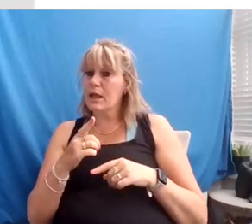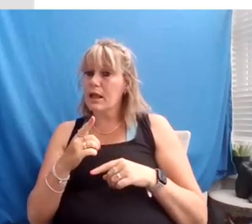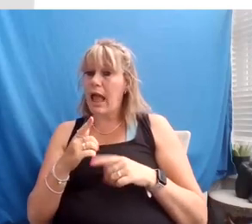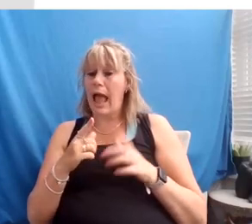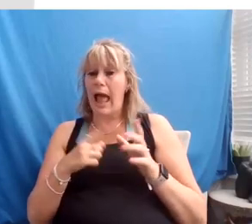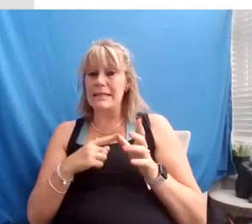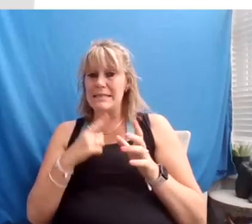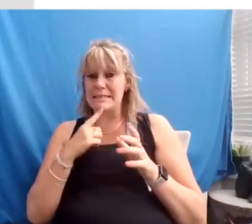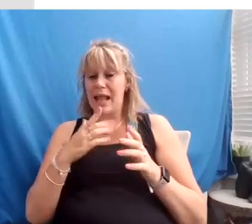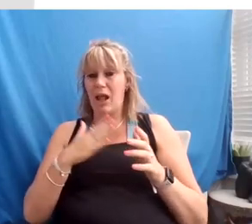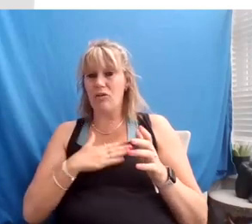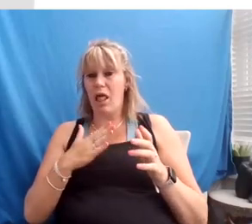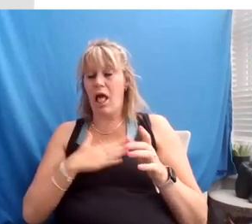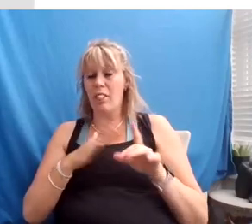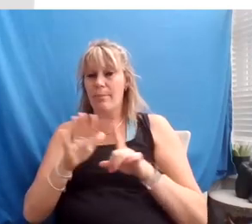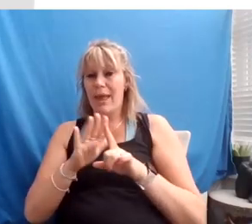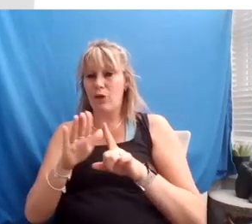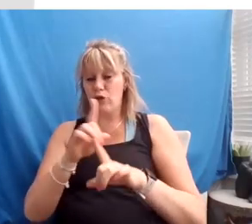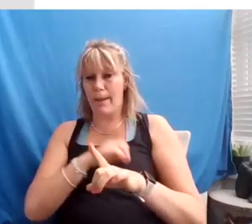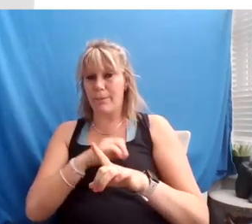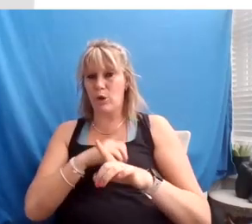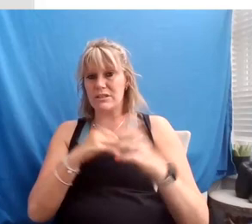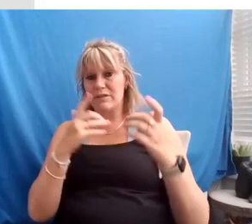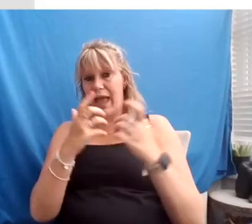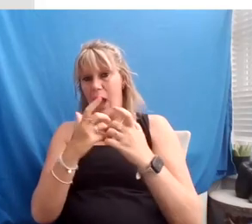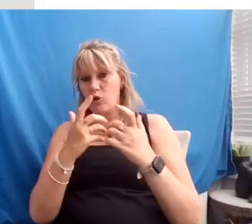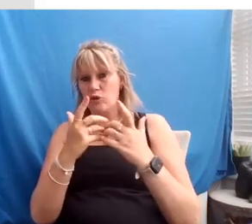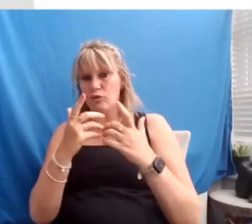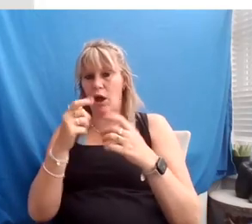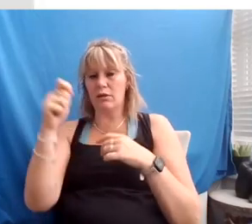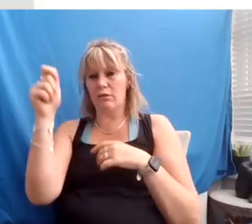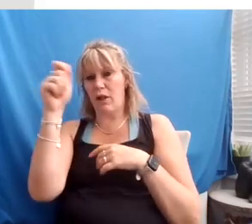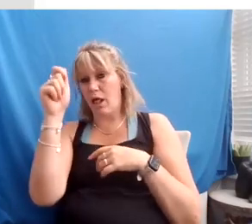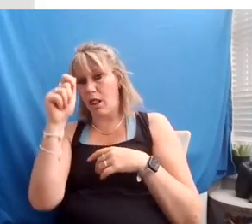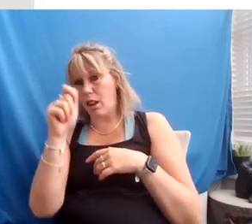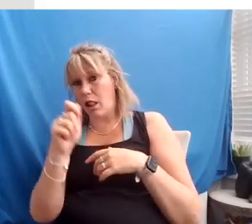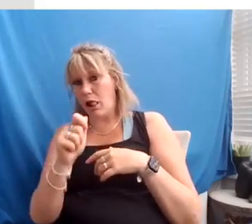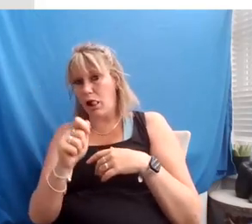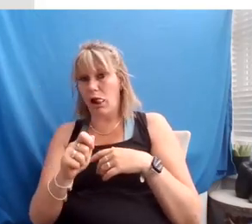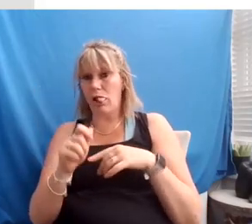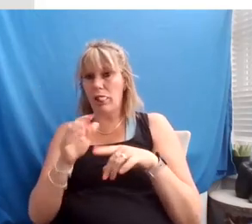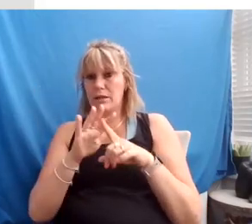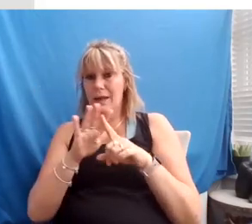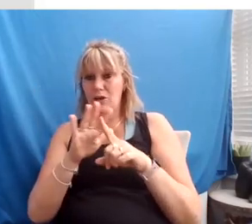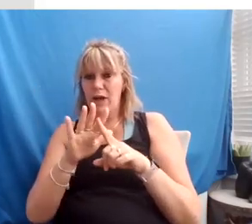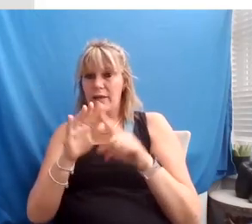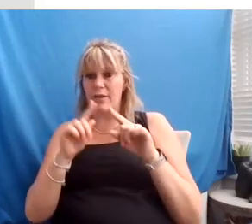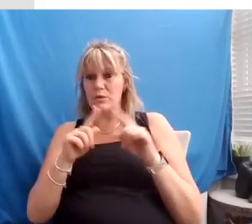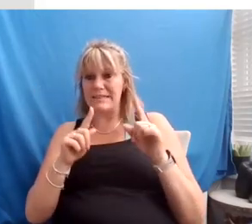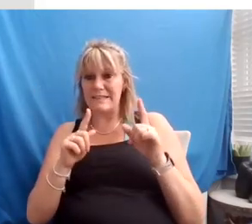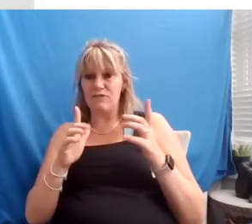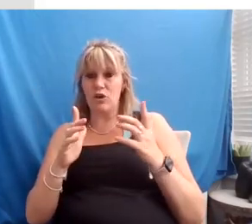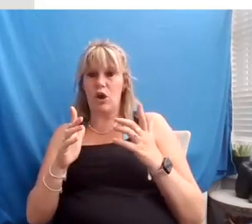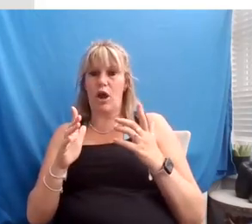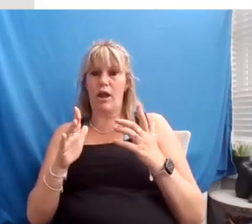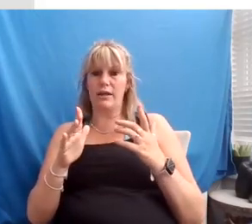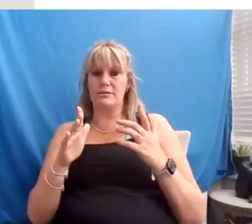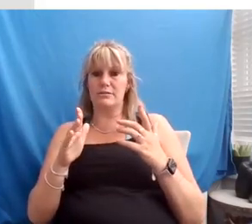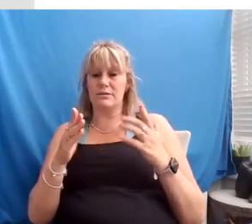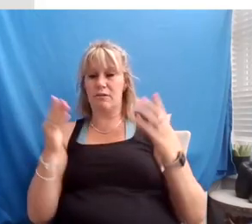background really well, and it just shows. Yeah, and I did try and do like different shades as well.